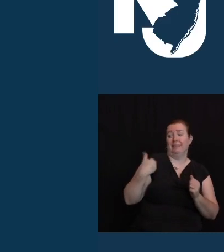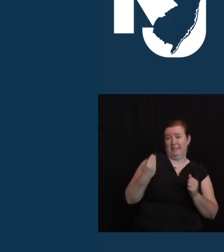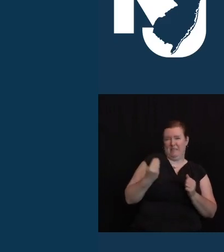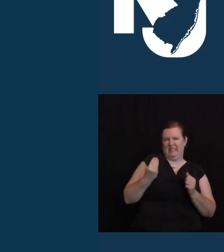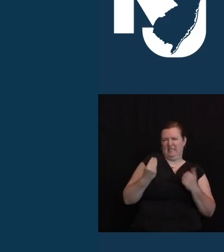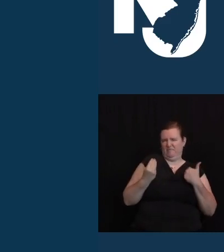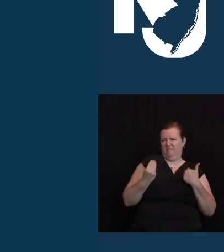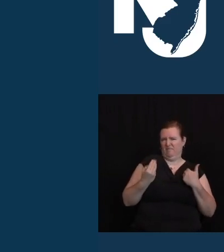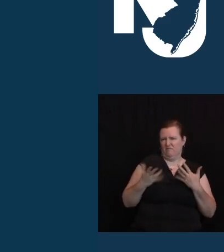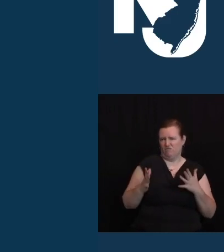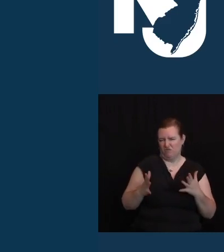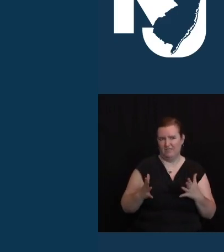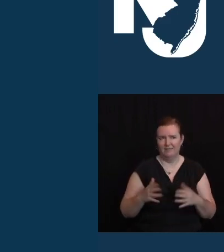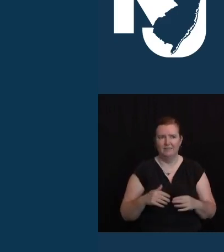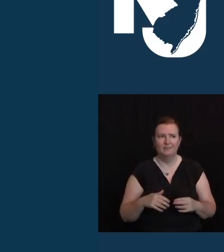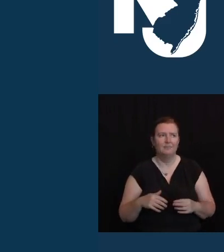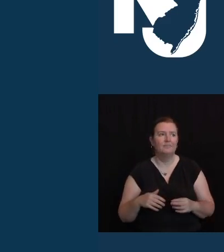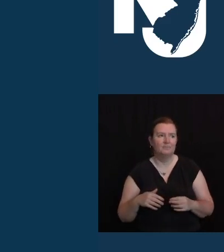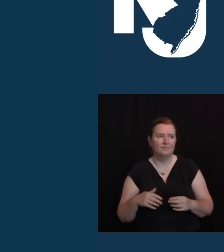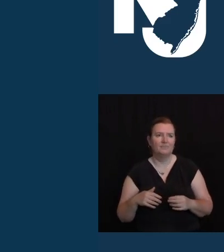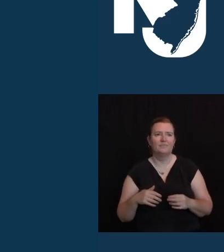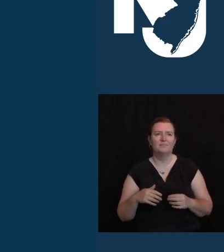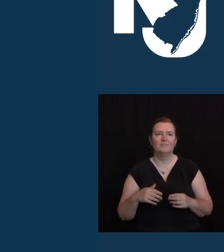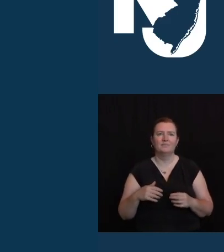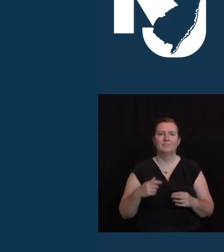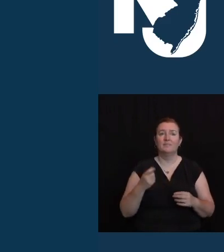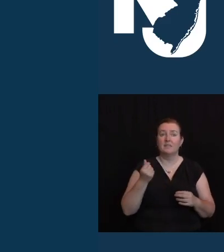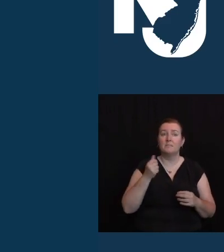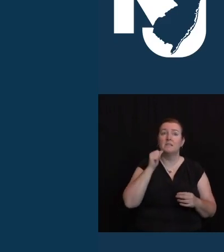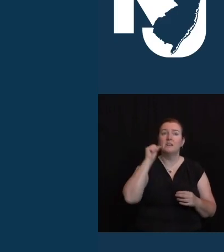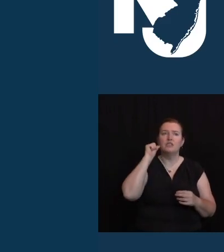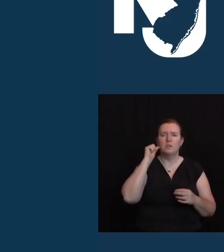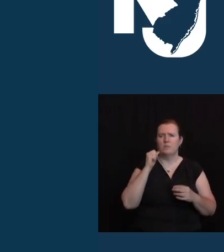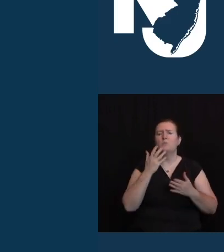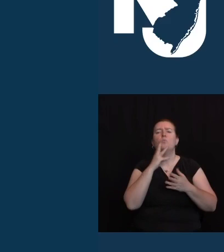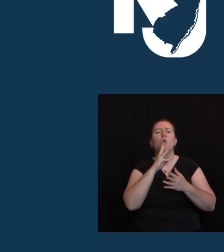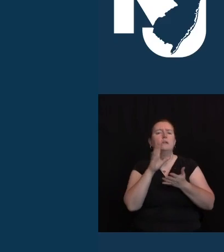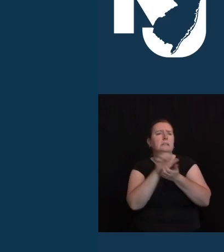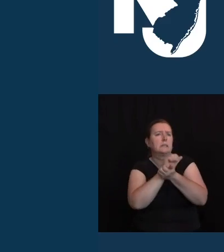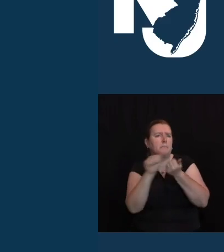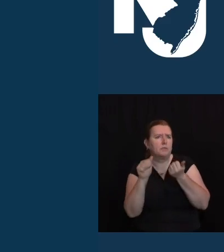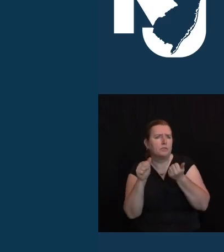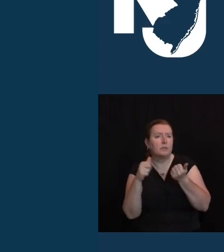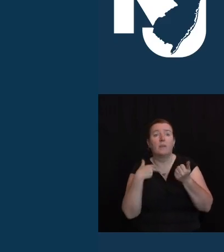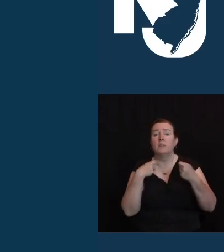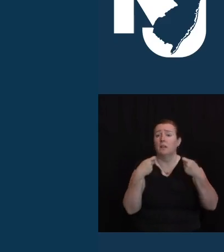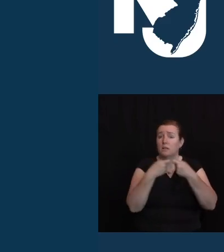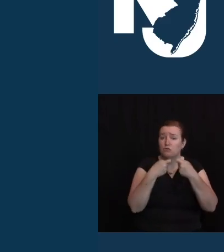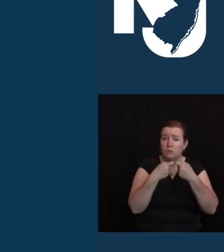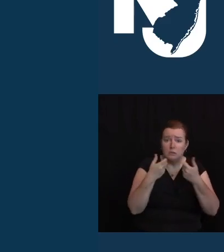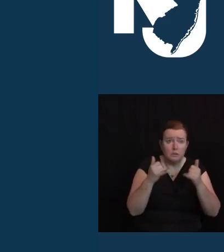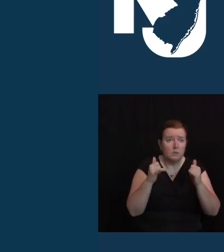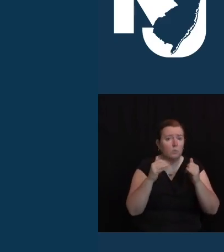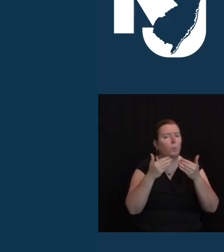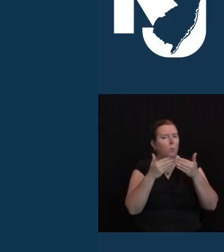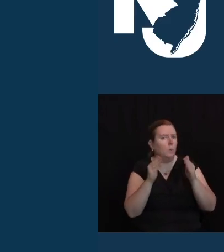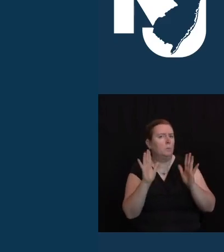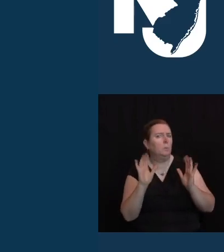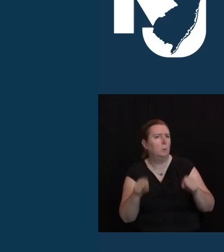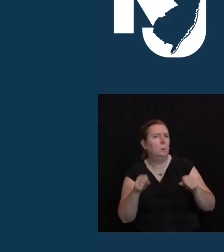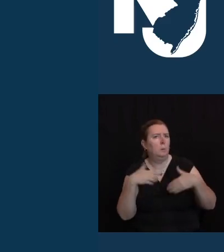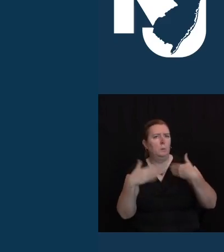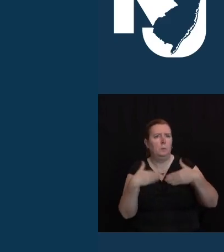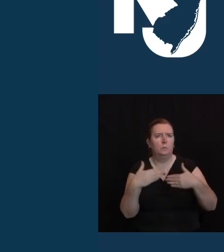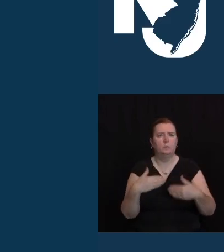some minor water damage, but they have power, it is on, and they are open. So it's a nod to Ryan, who helps manage the